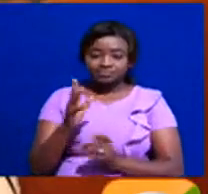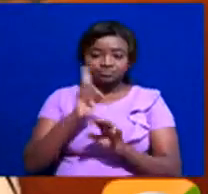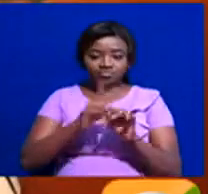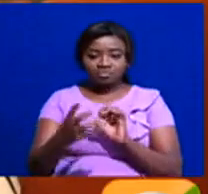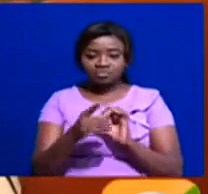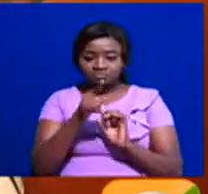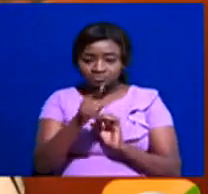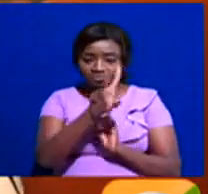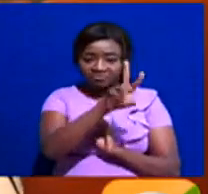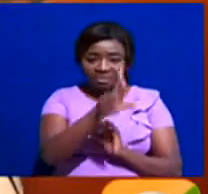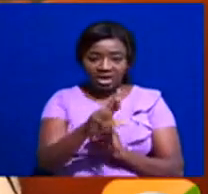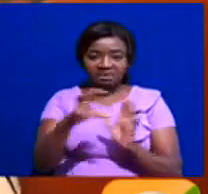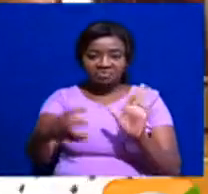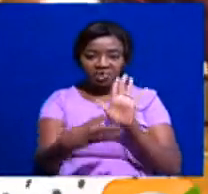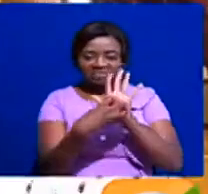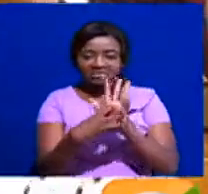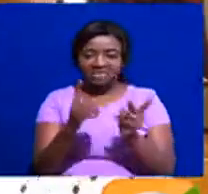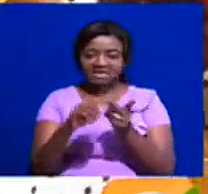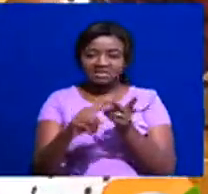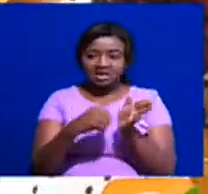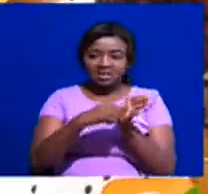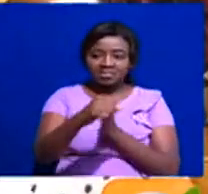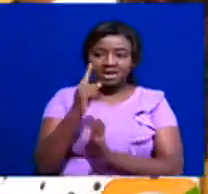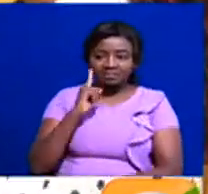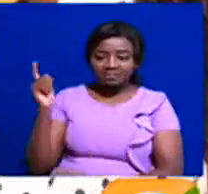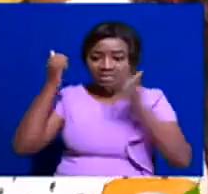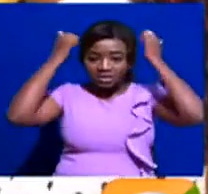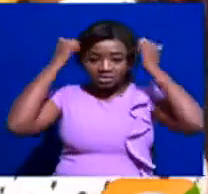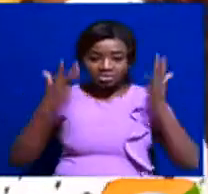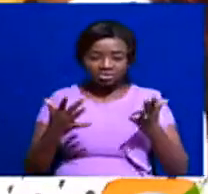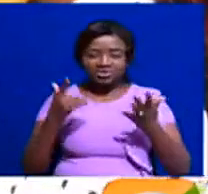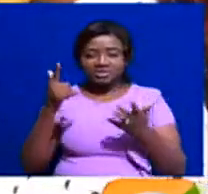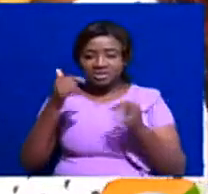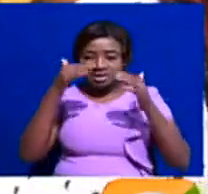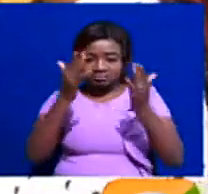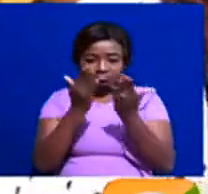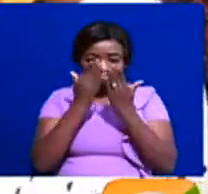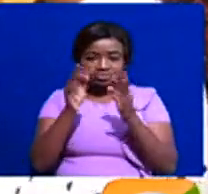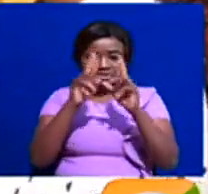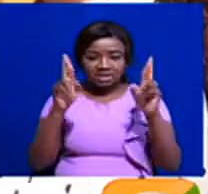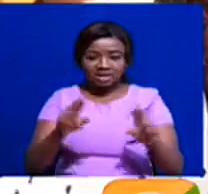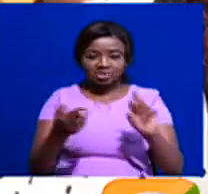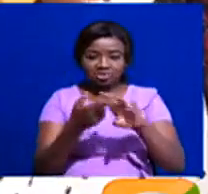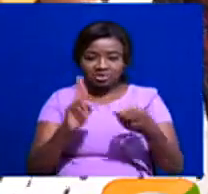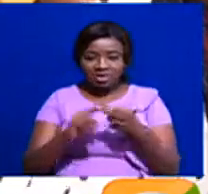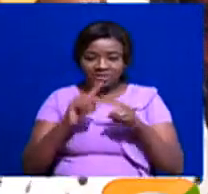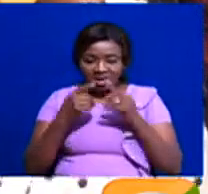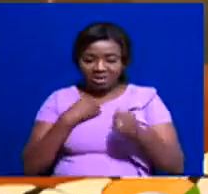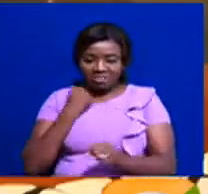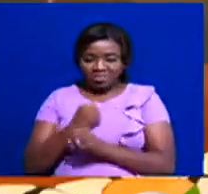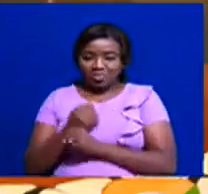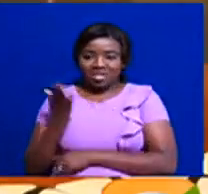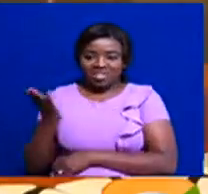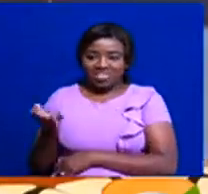advertising, brand activations. I'm a student at Strathmore. I'm doing international relations, but I'm interning at Black Rhino right